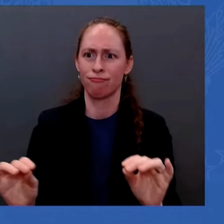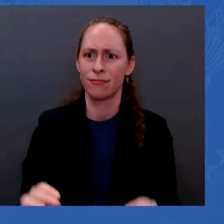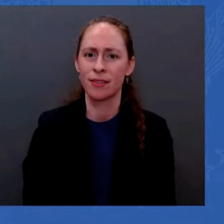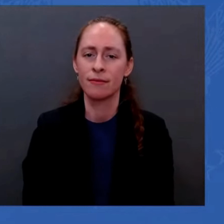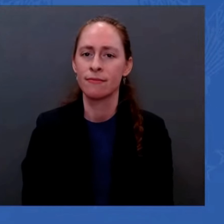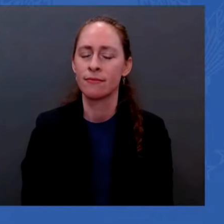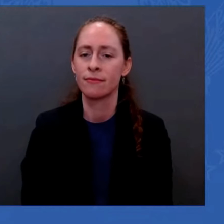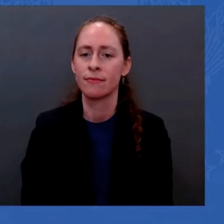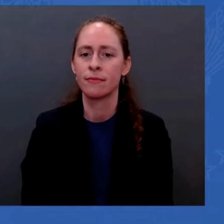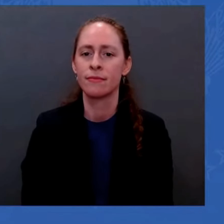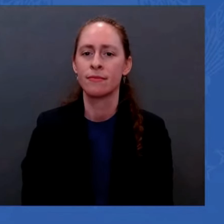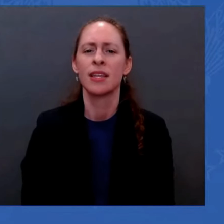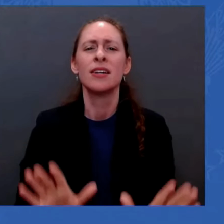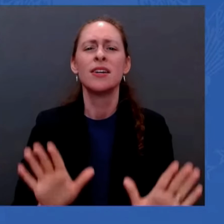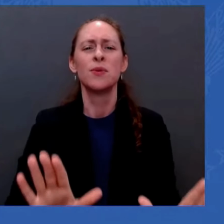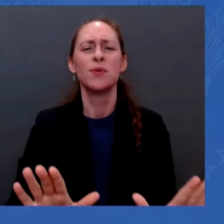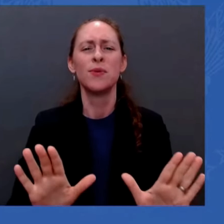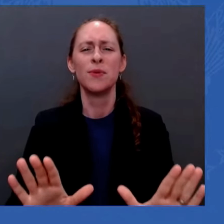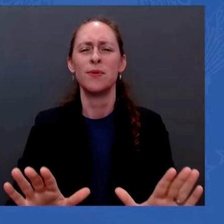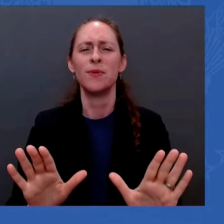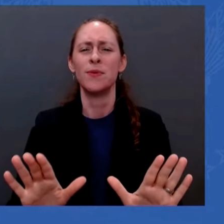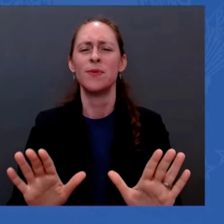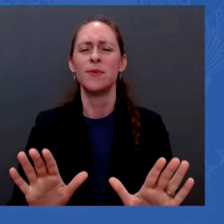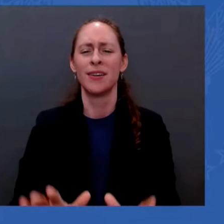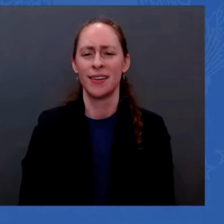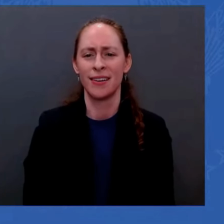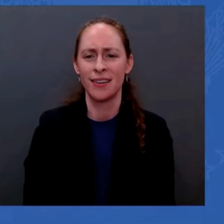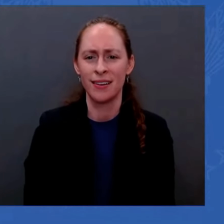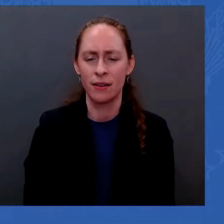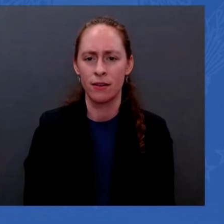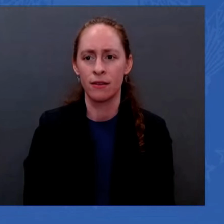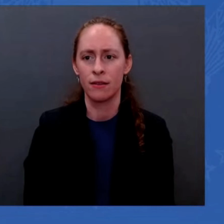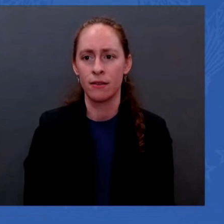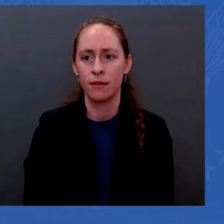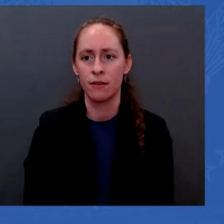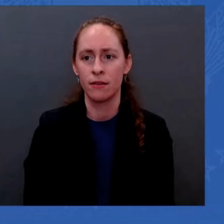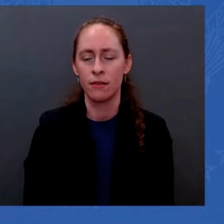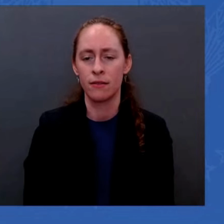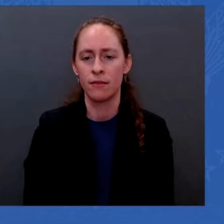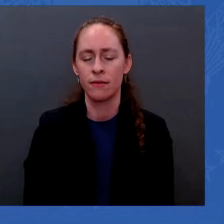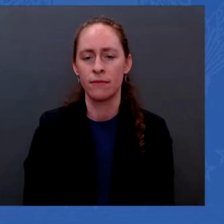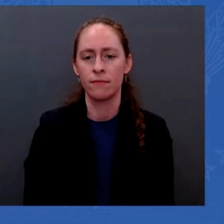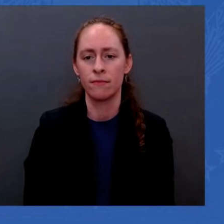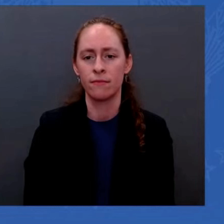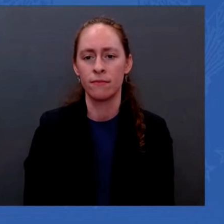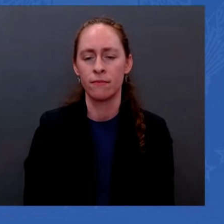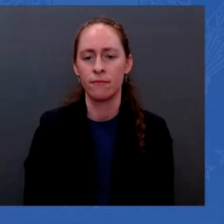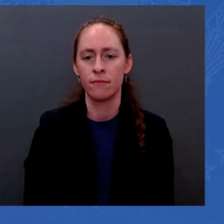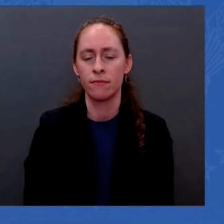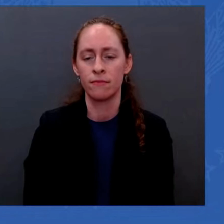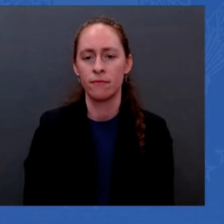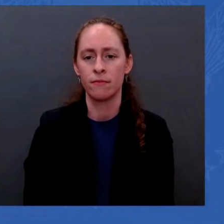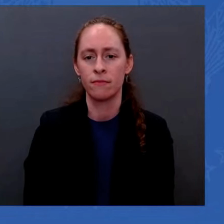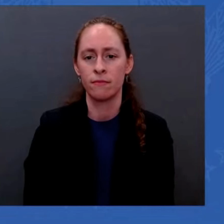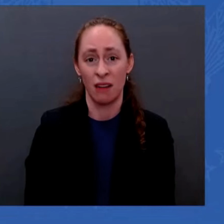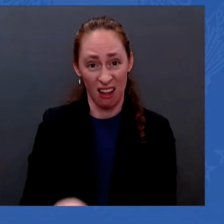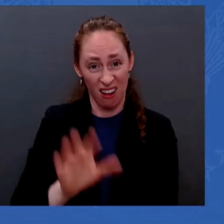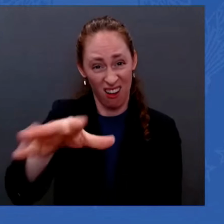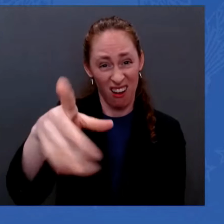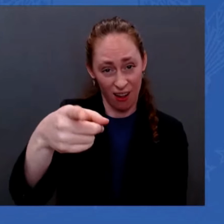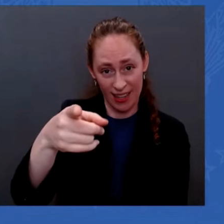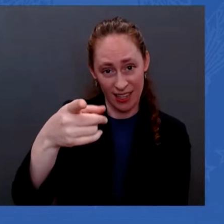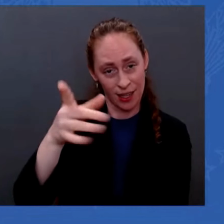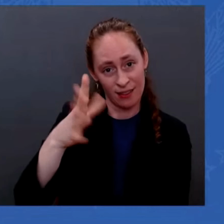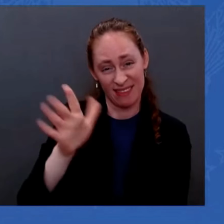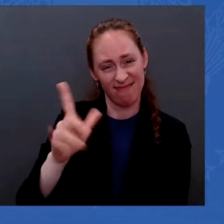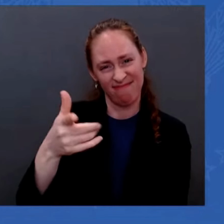You are convinced that President Putin is going to invade Ukraine. Is that what you just said a few moments ago? Yes, I did. Yes. So